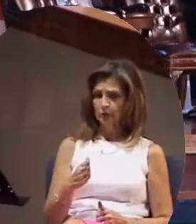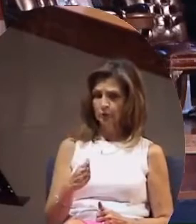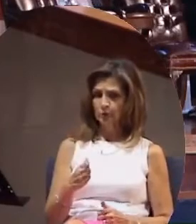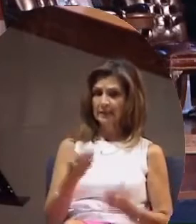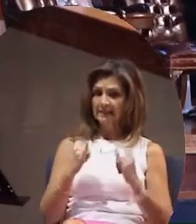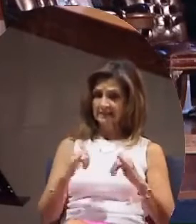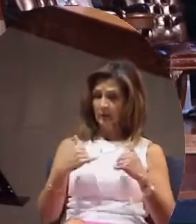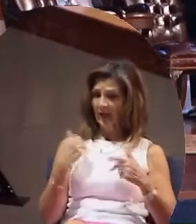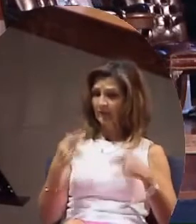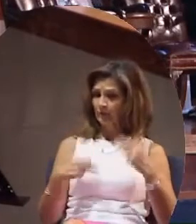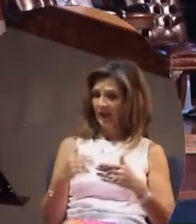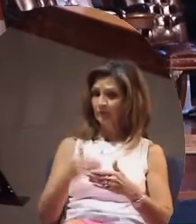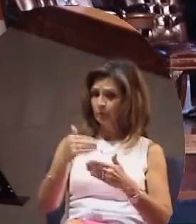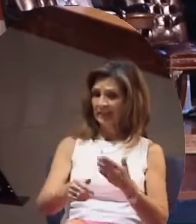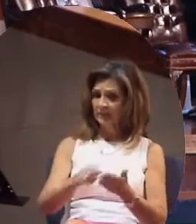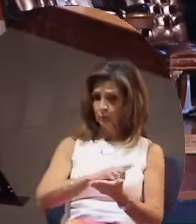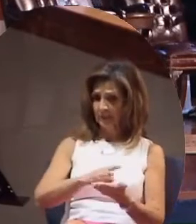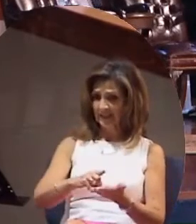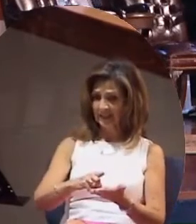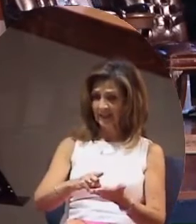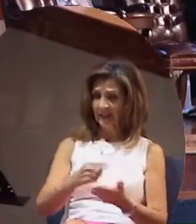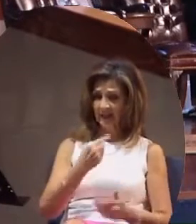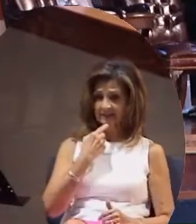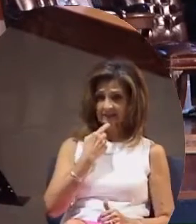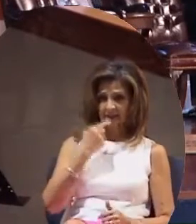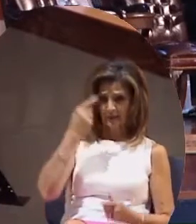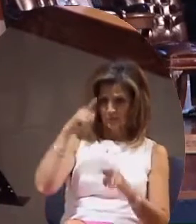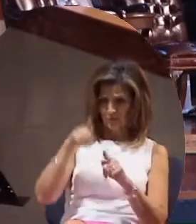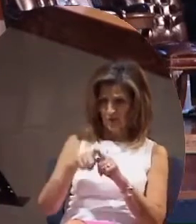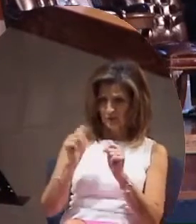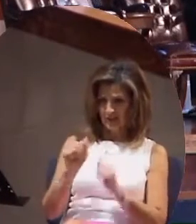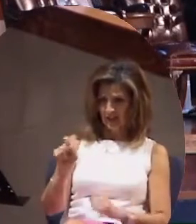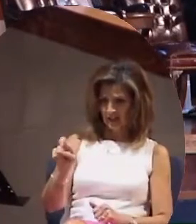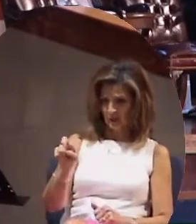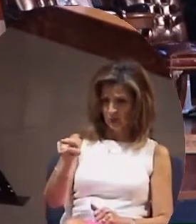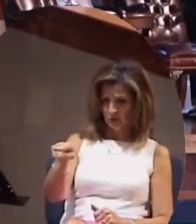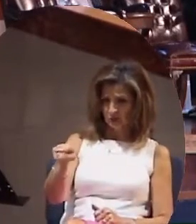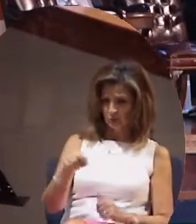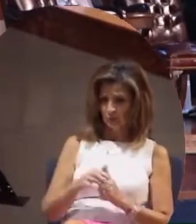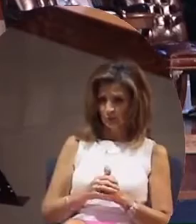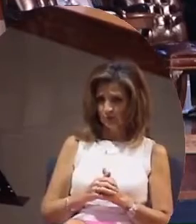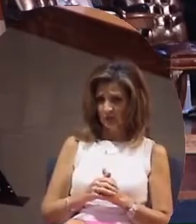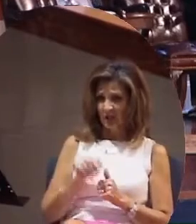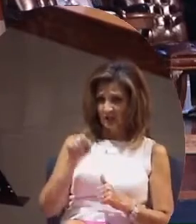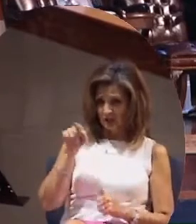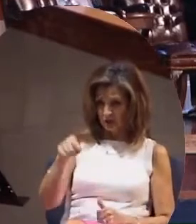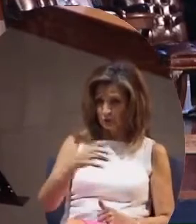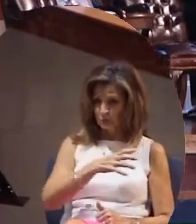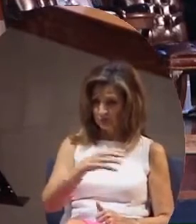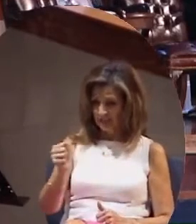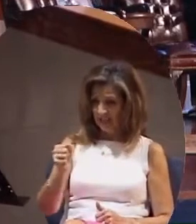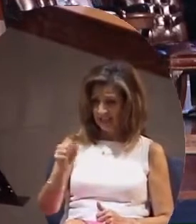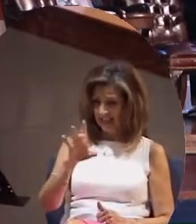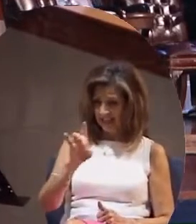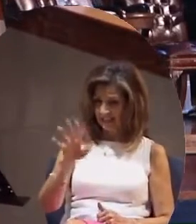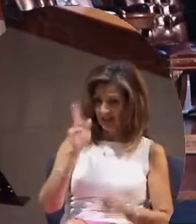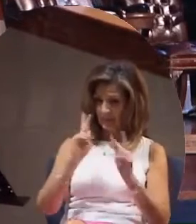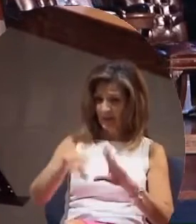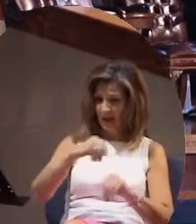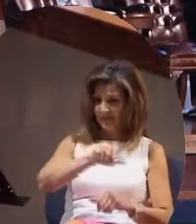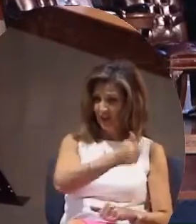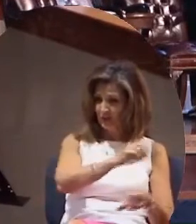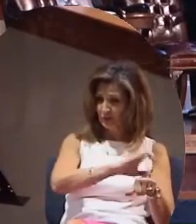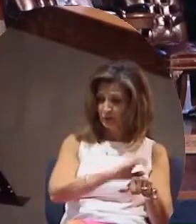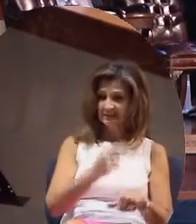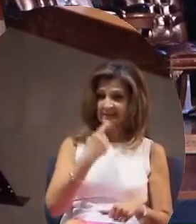that revival. And it was just next week. And I said, brother, can I ask you a question? I said, did you take folks out of that church? He said,